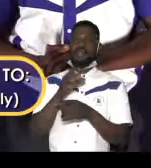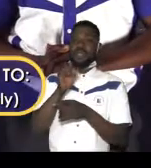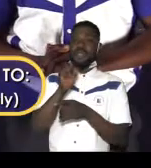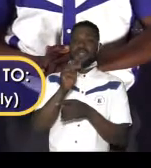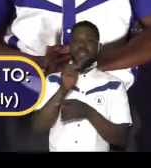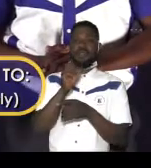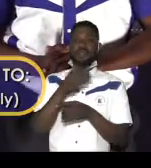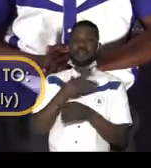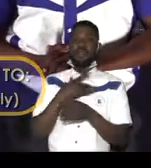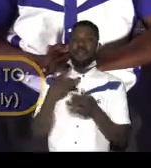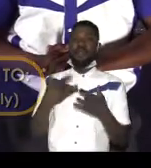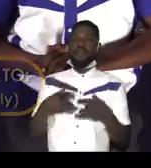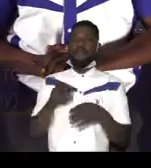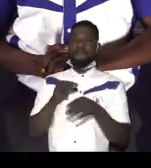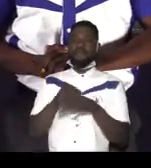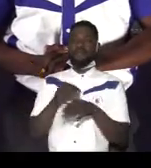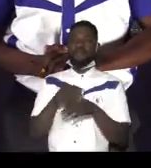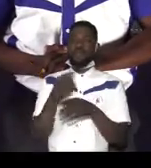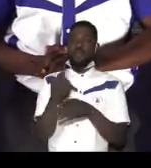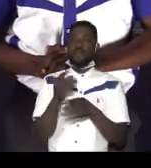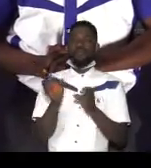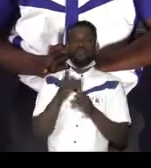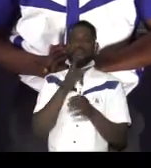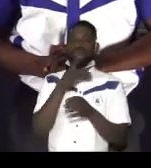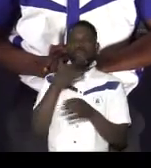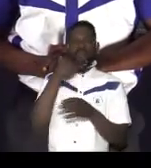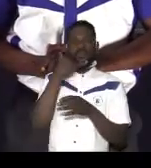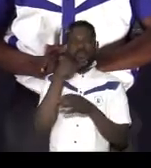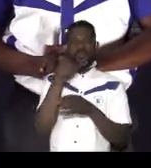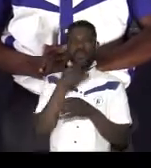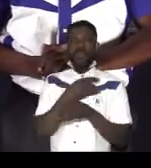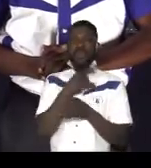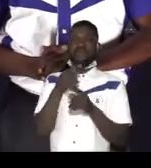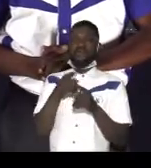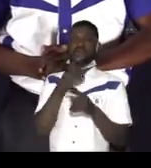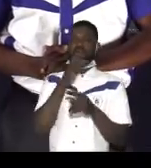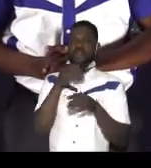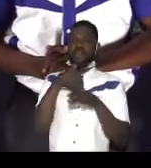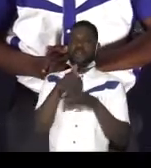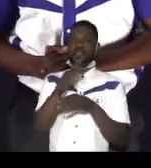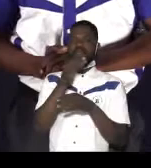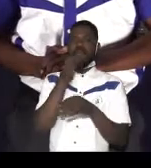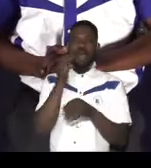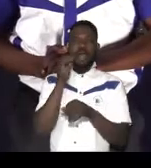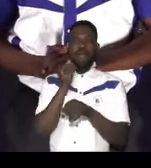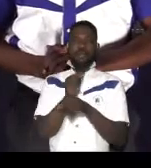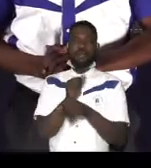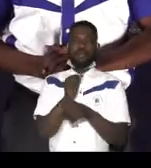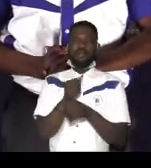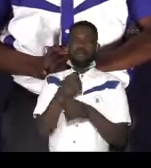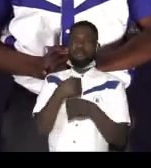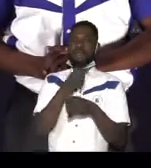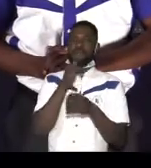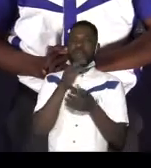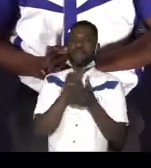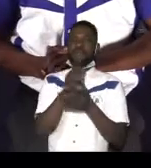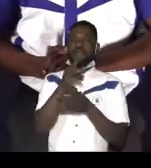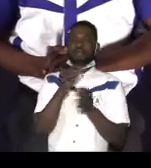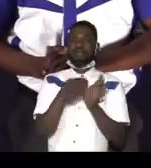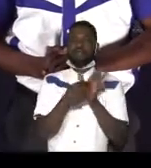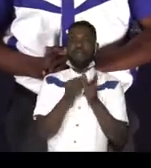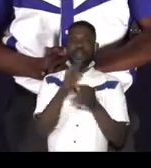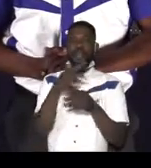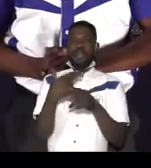and WhatsApp messages only. Do not call. And when you're sending your assignment, ensure that you indicate